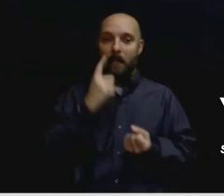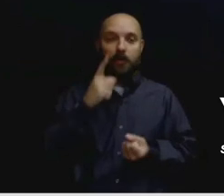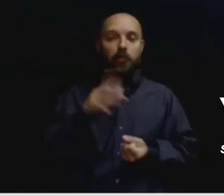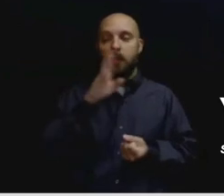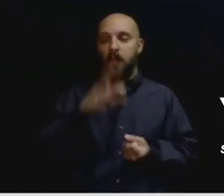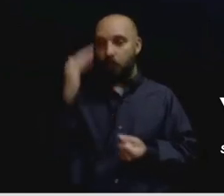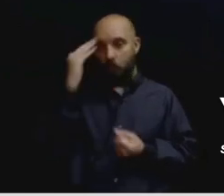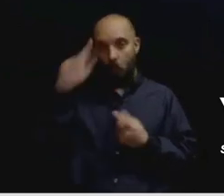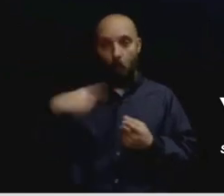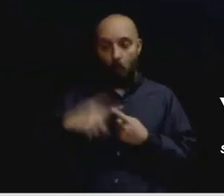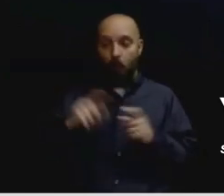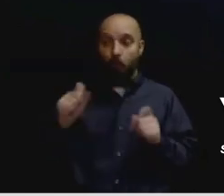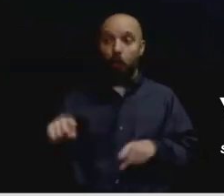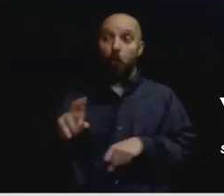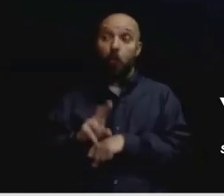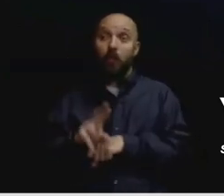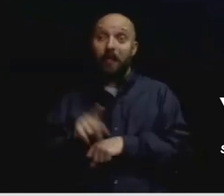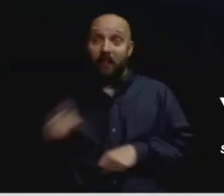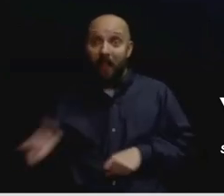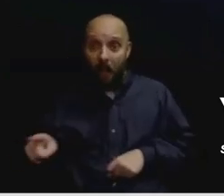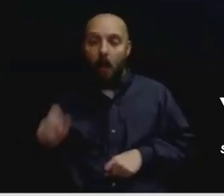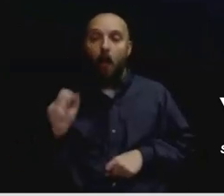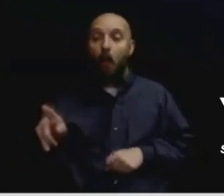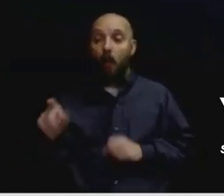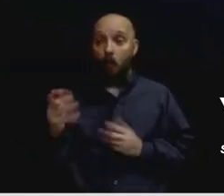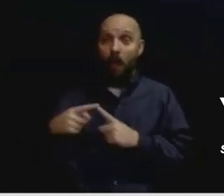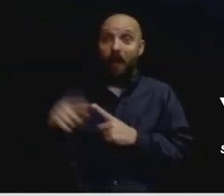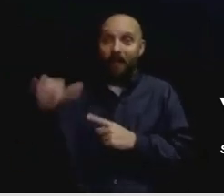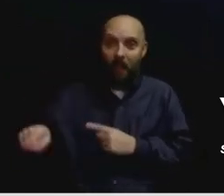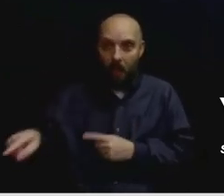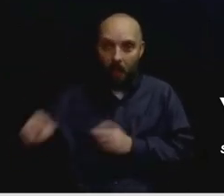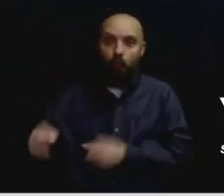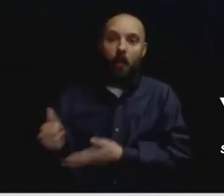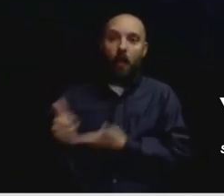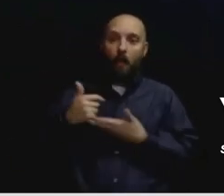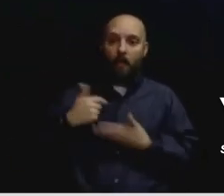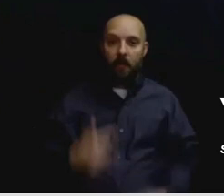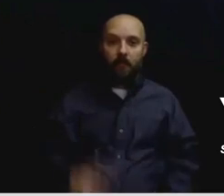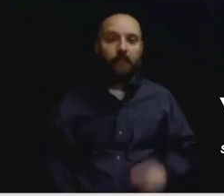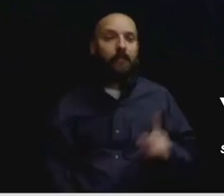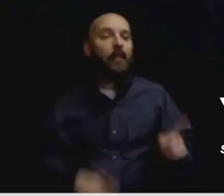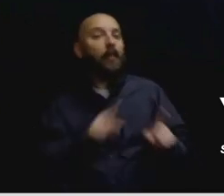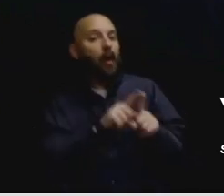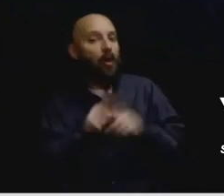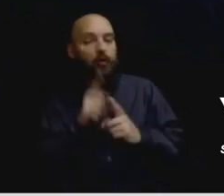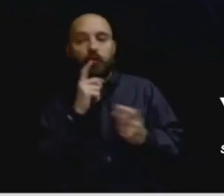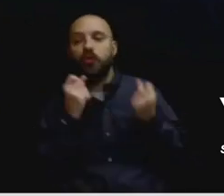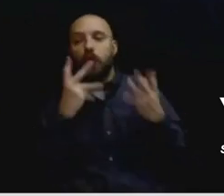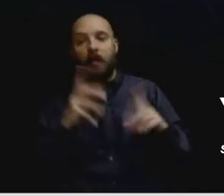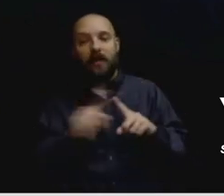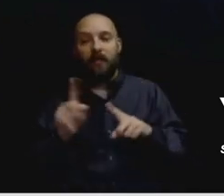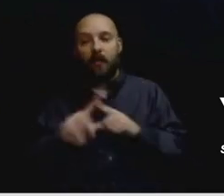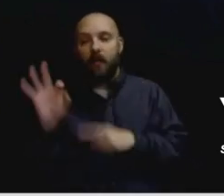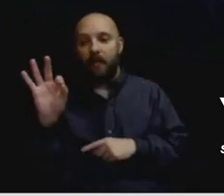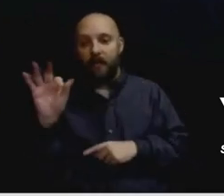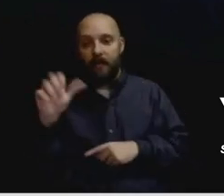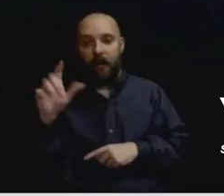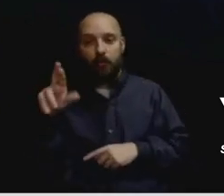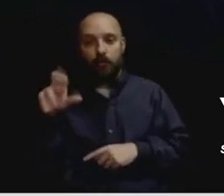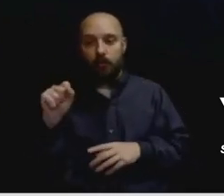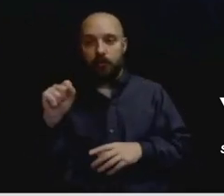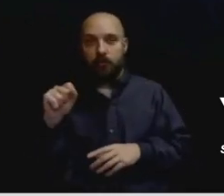you could use it or when it could be helpful. And there are also so many different factors that go on to a